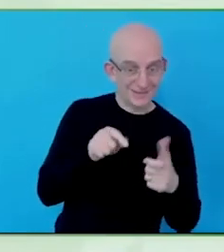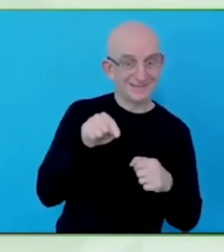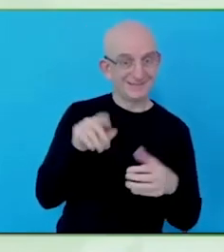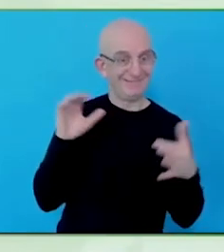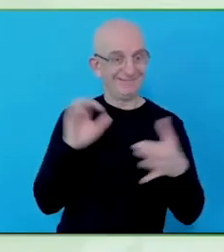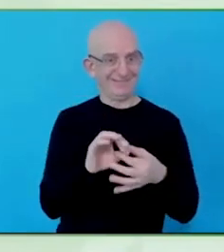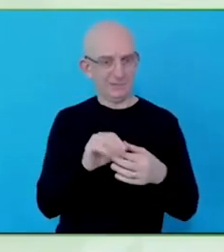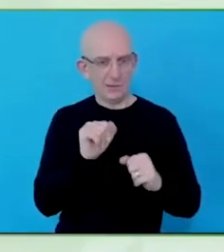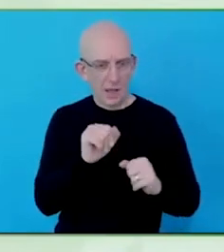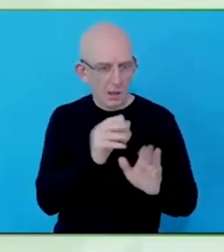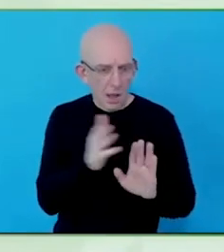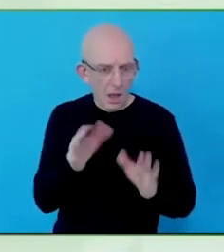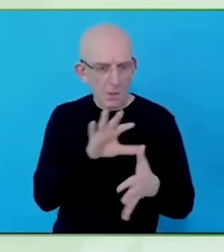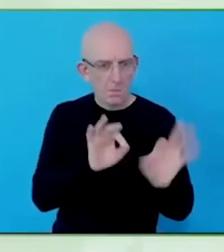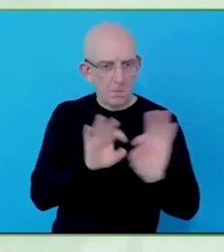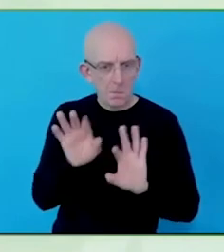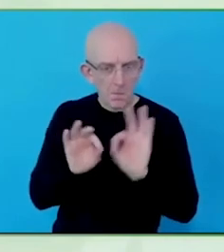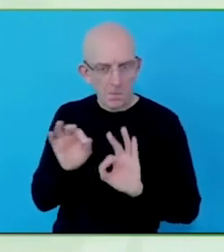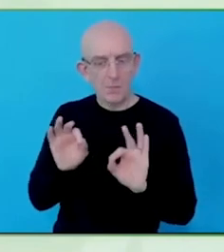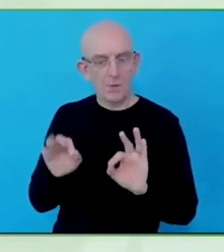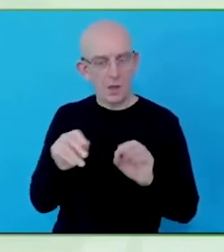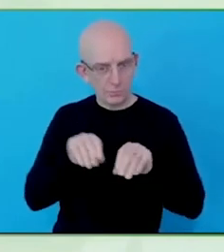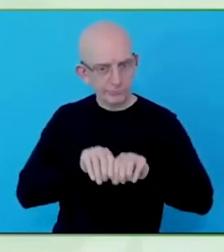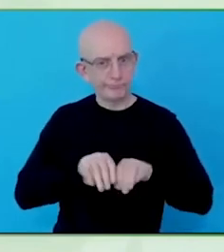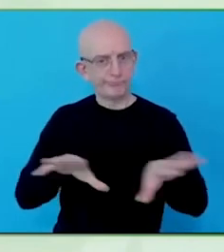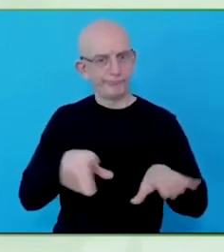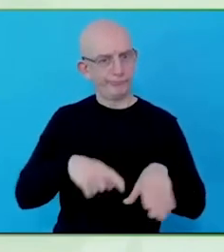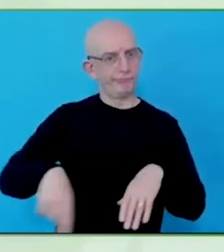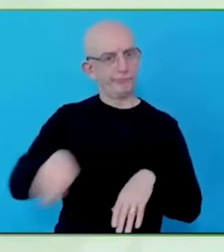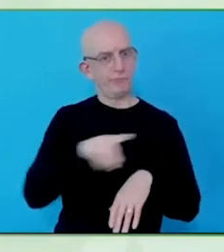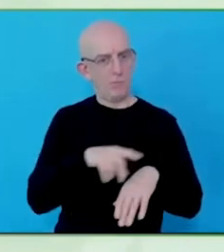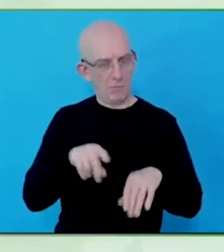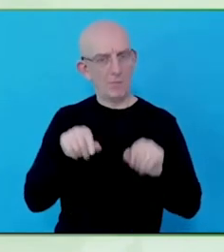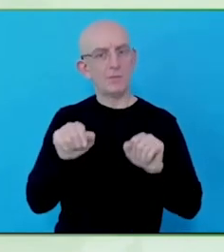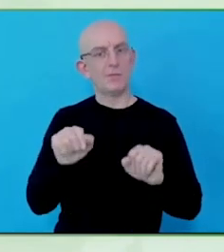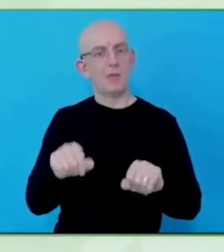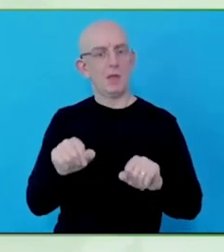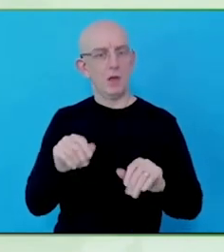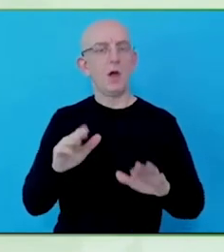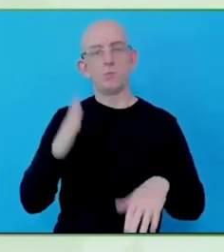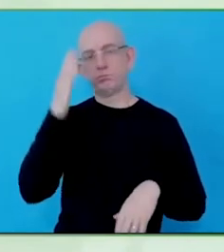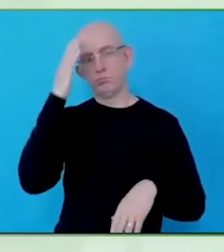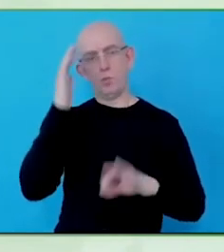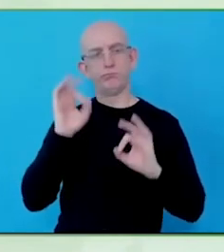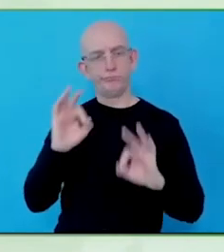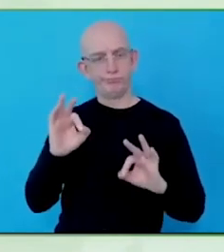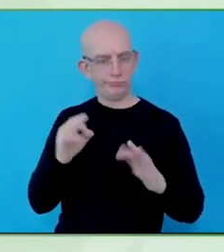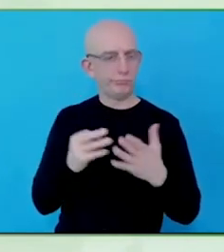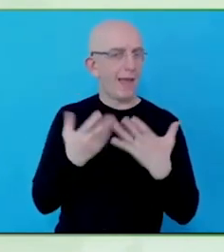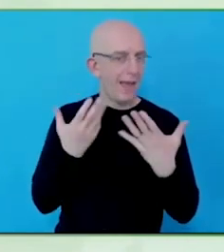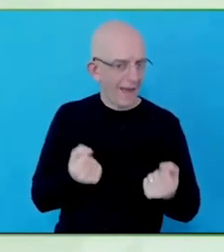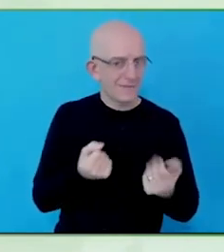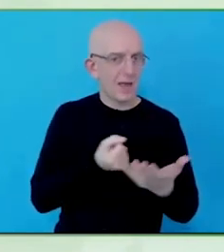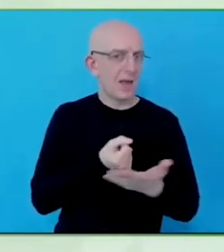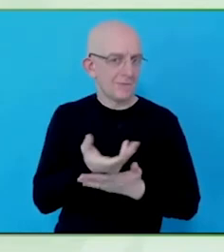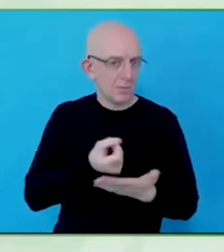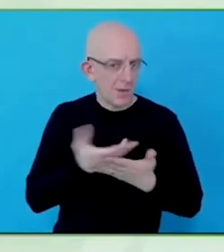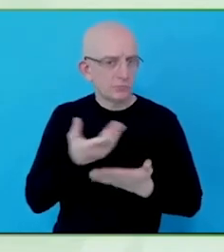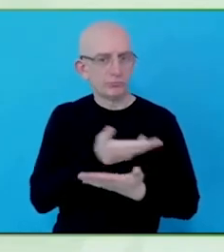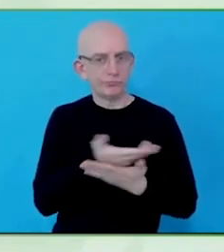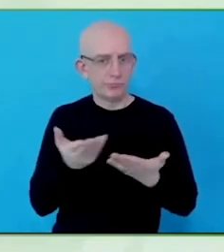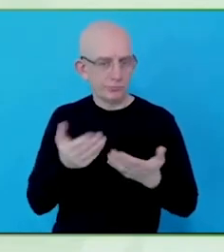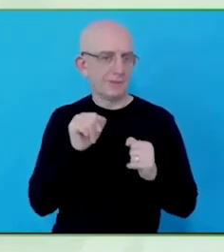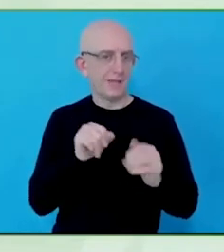before they started. This also gives them a doorway to visibility, because a good automated remediator like UserWay's AI-powered